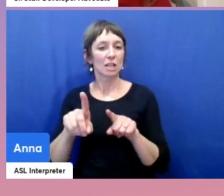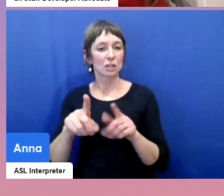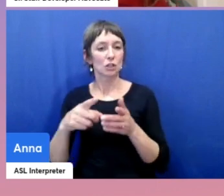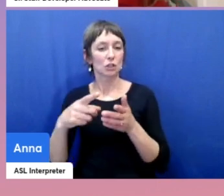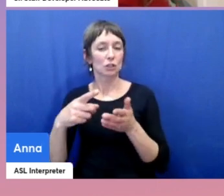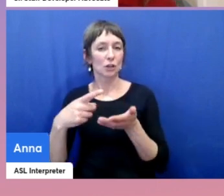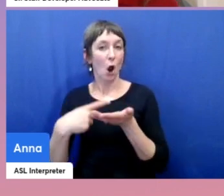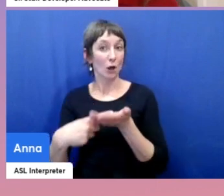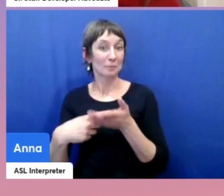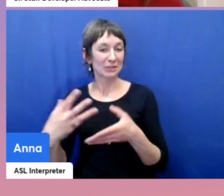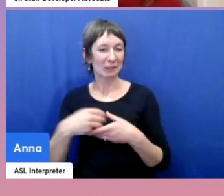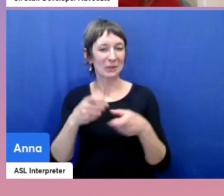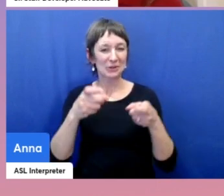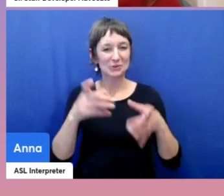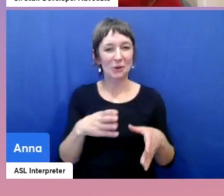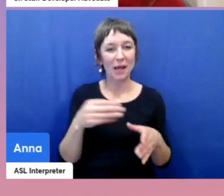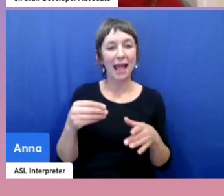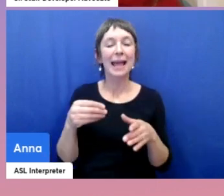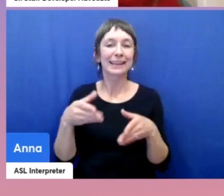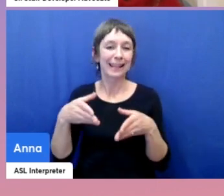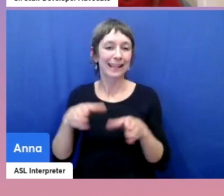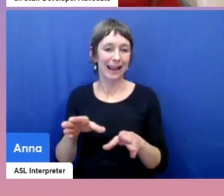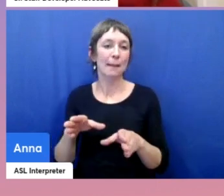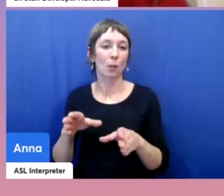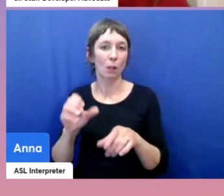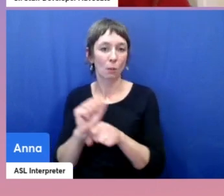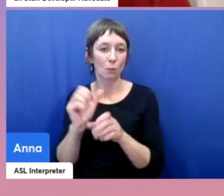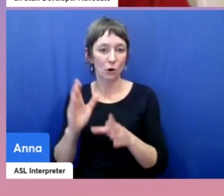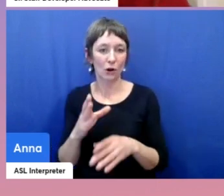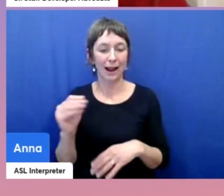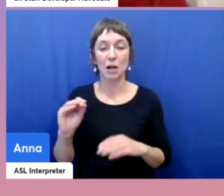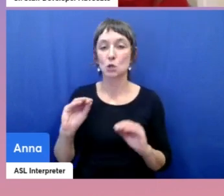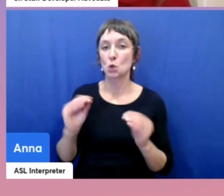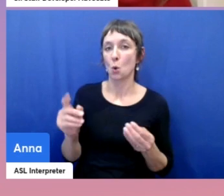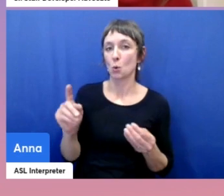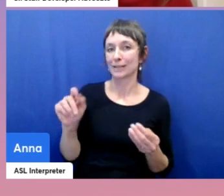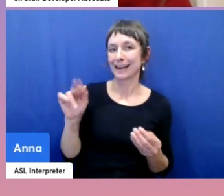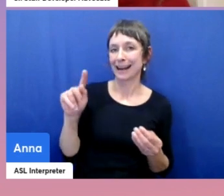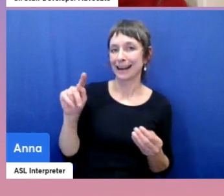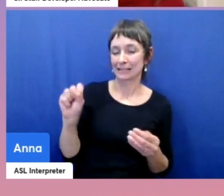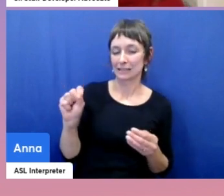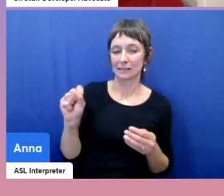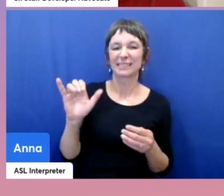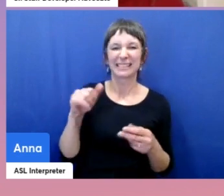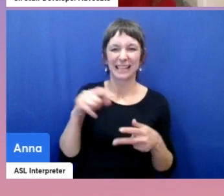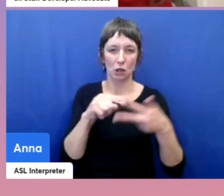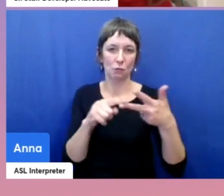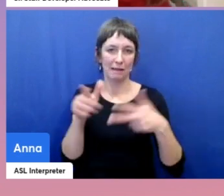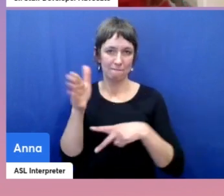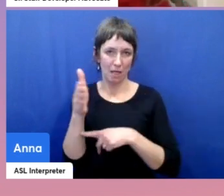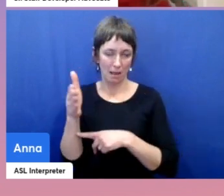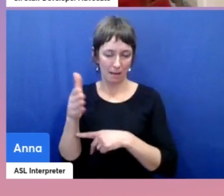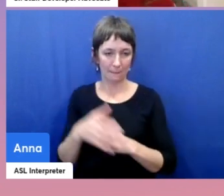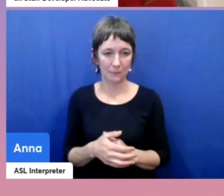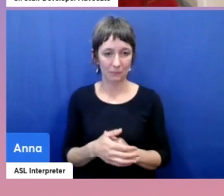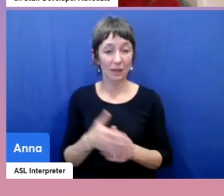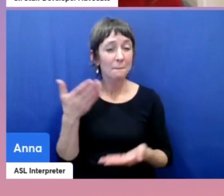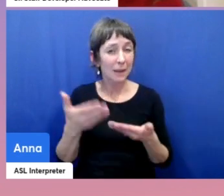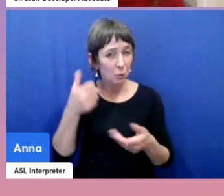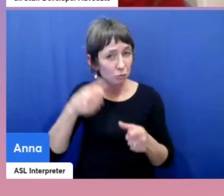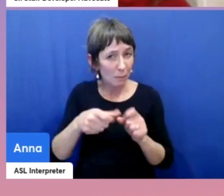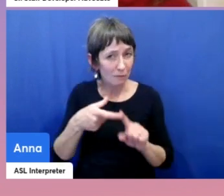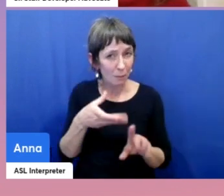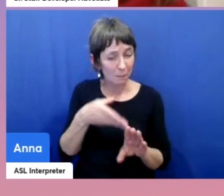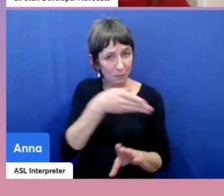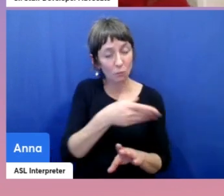the controller and the enable worker and no taints flags. Now, you may recall from earlier